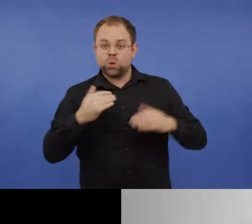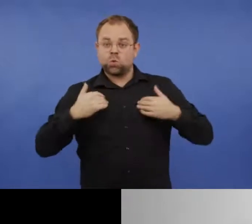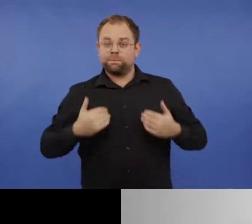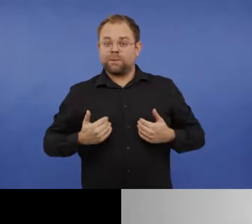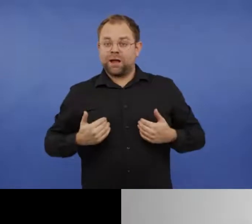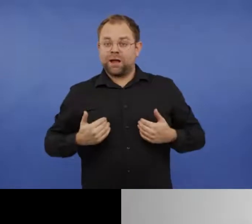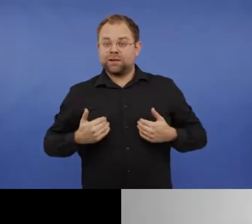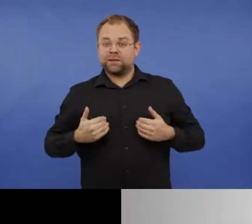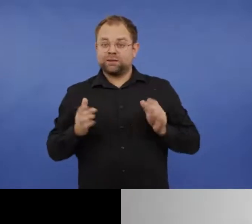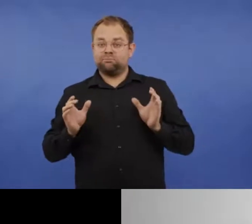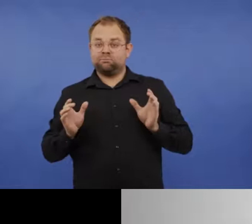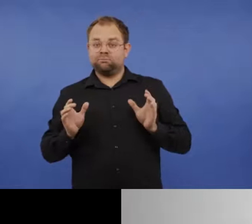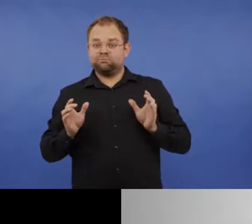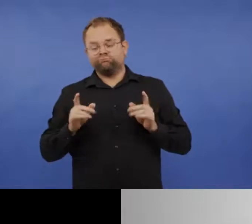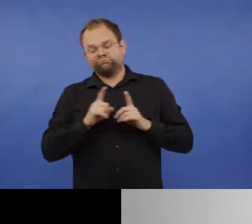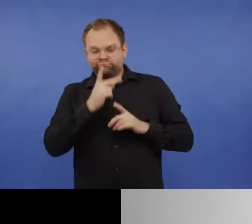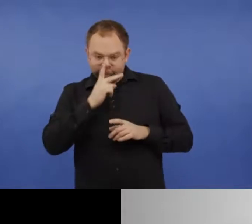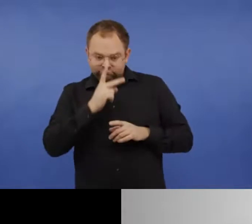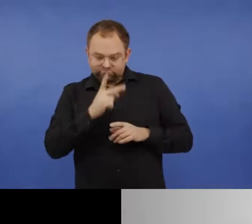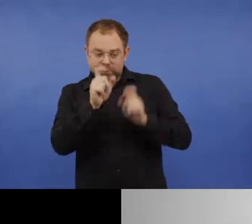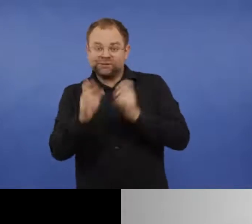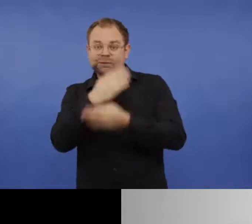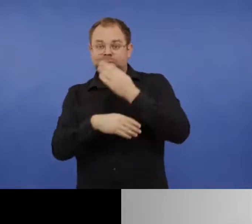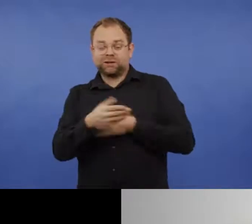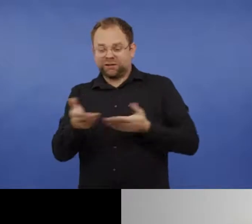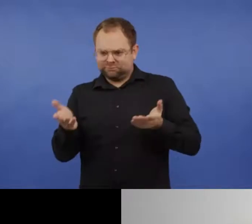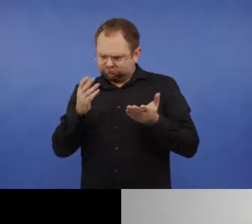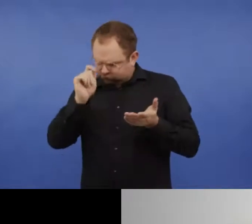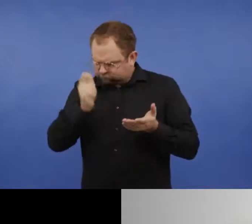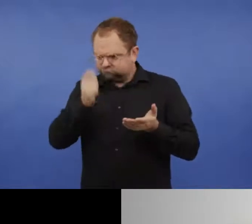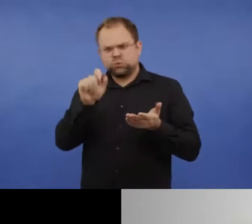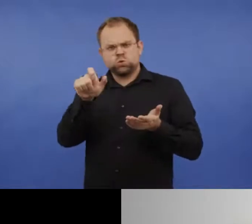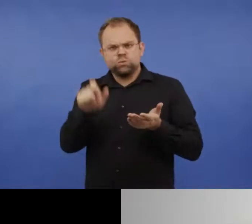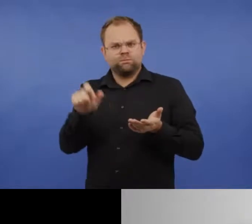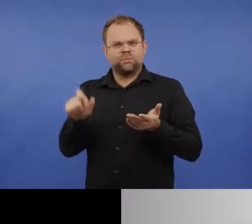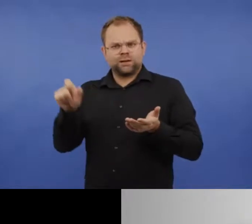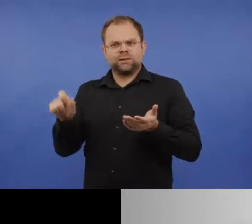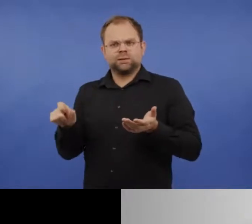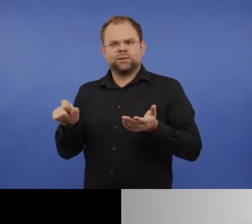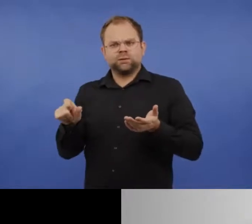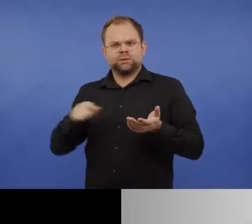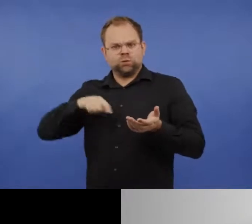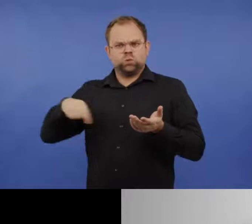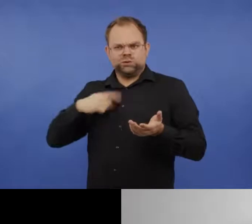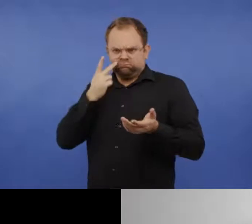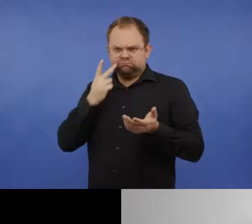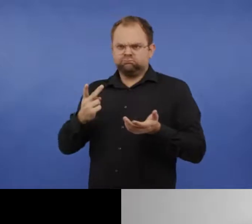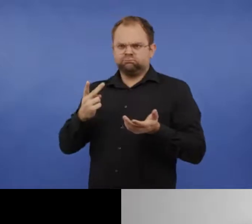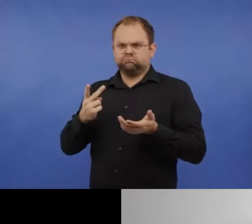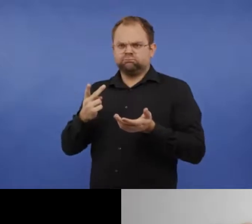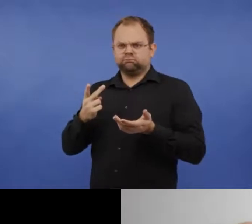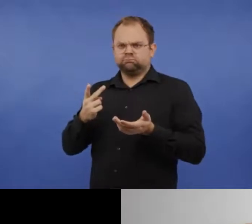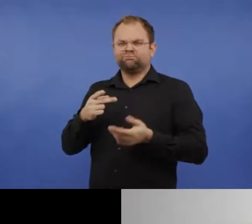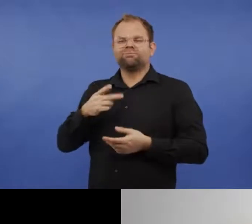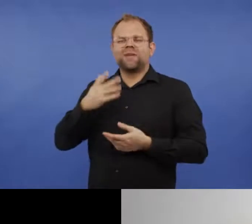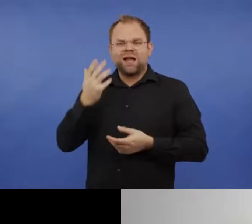for disability inclusion in ICRC is actually a 4-pronged, what we call pillars, a 4-pronged